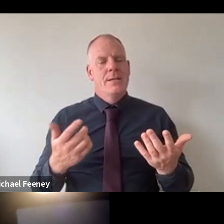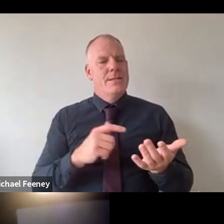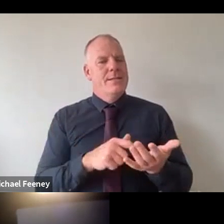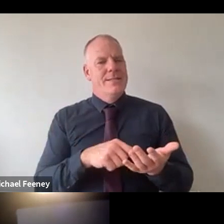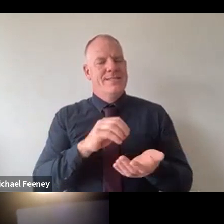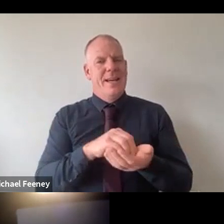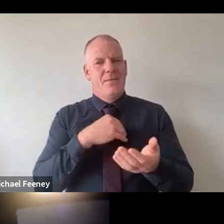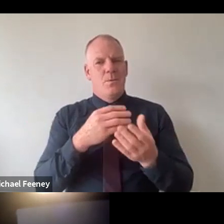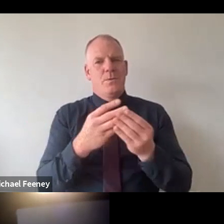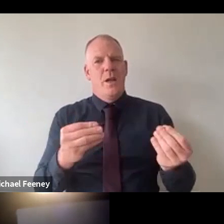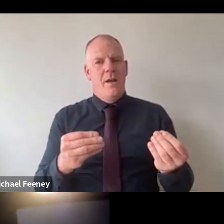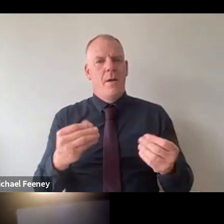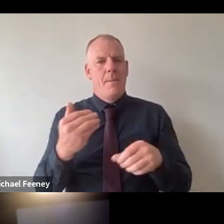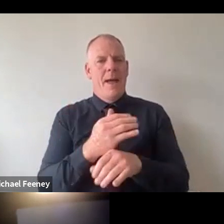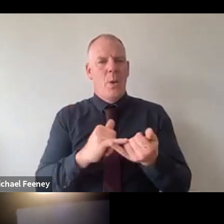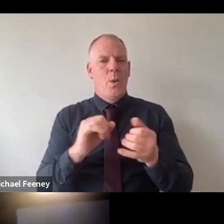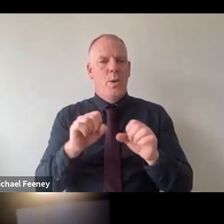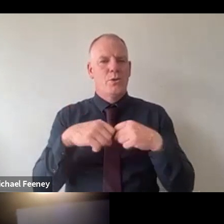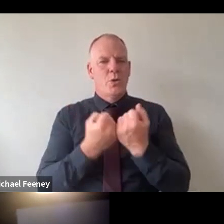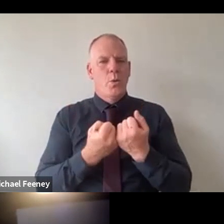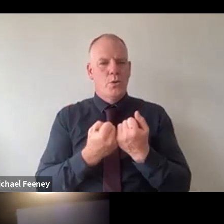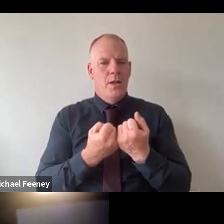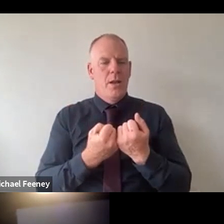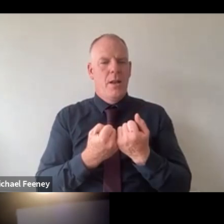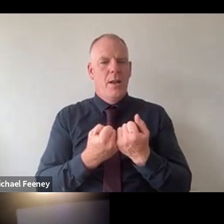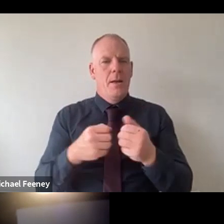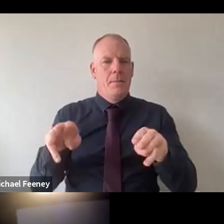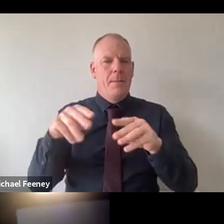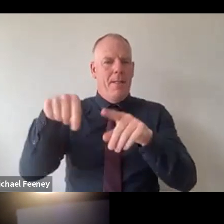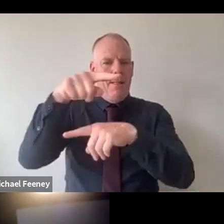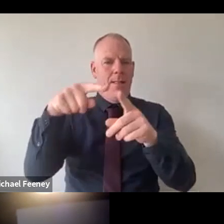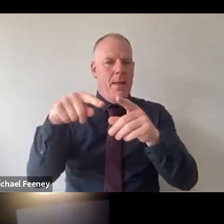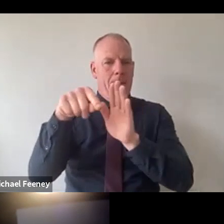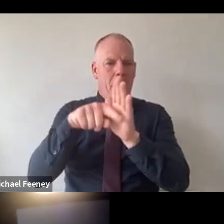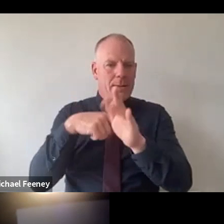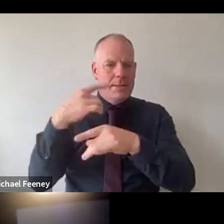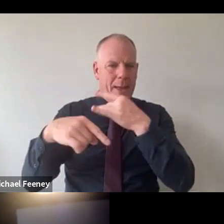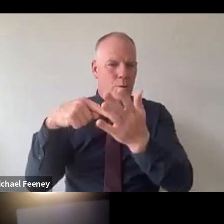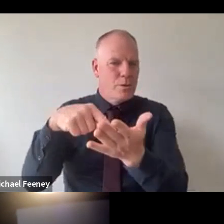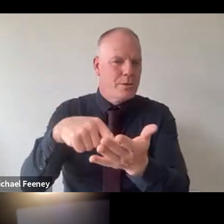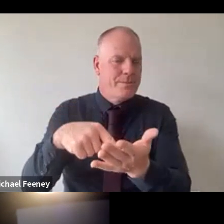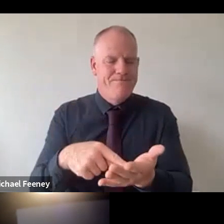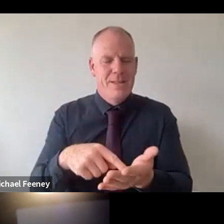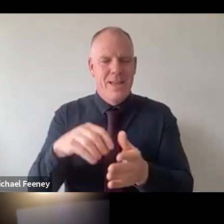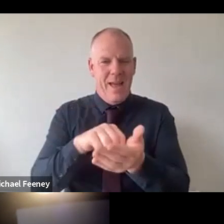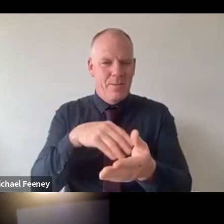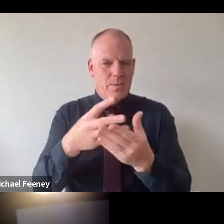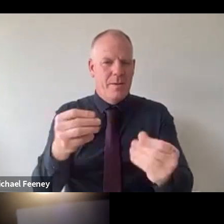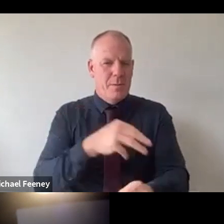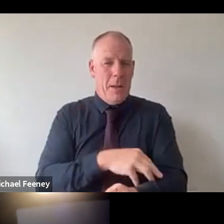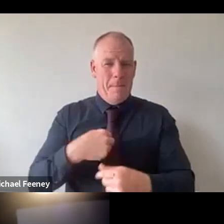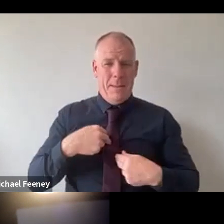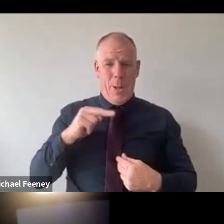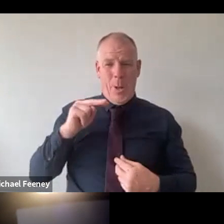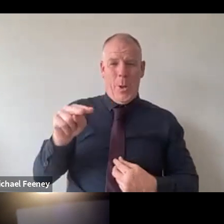be addressed by social transfers and social policy measures, which to me is really